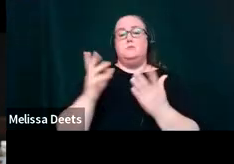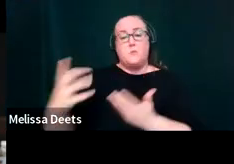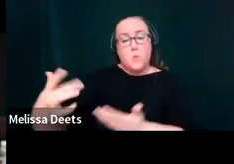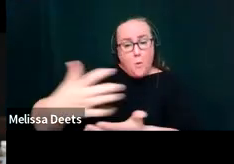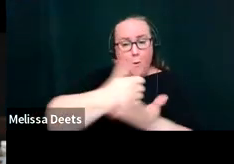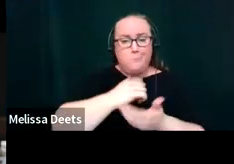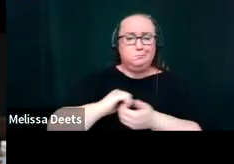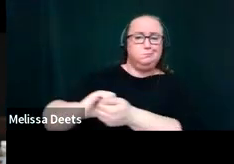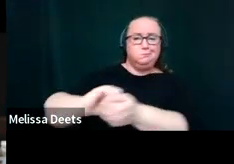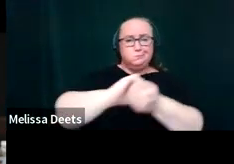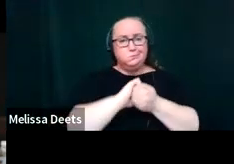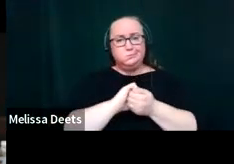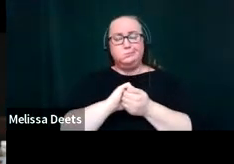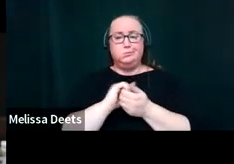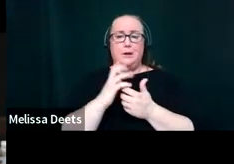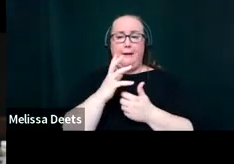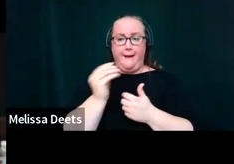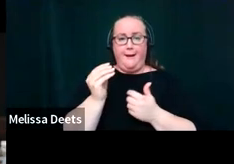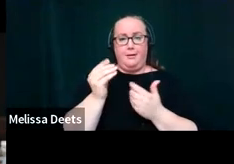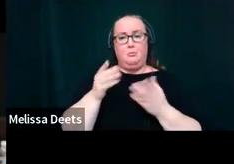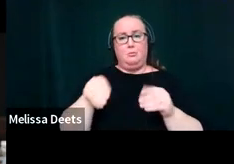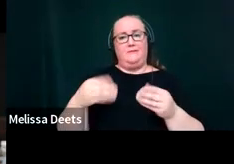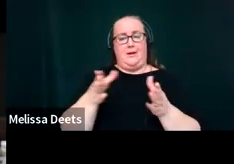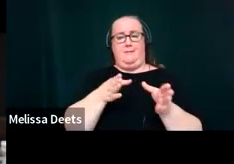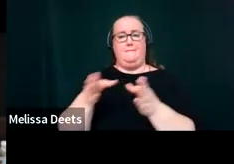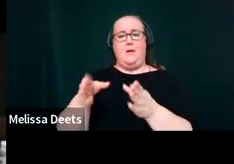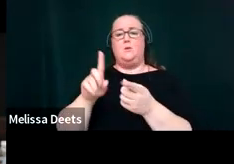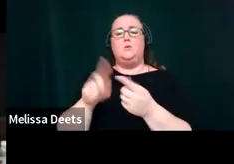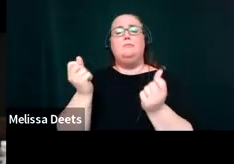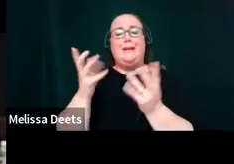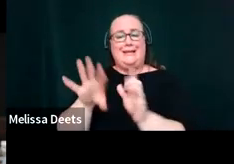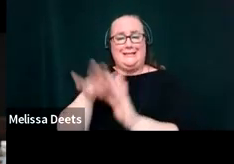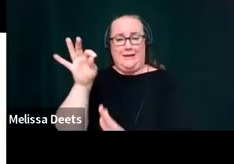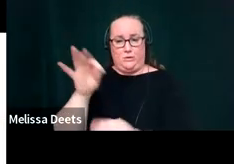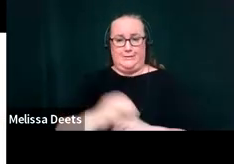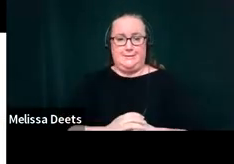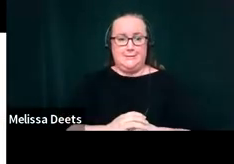collaborations and getting path to many discoveries.